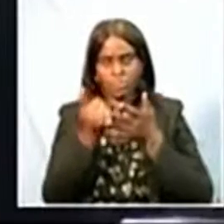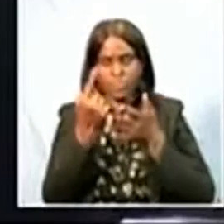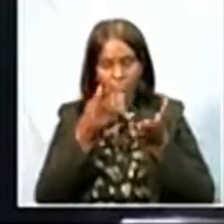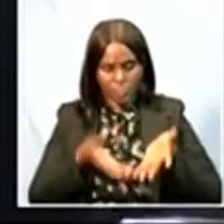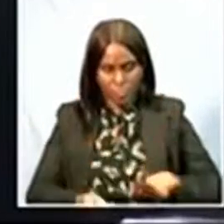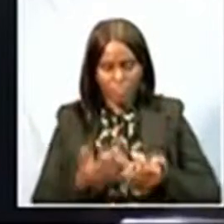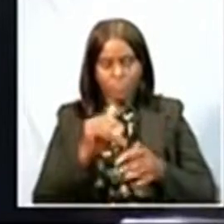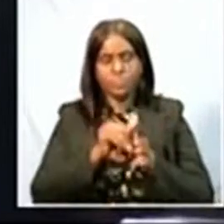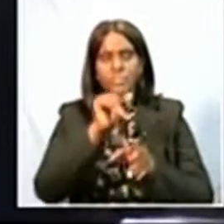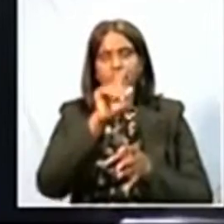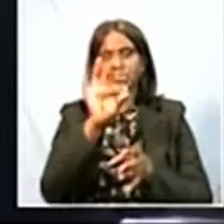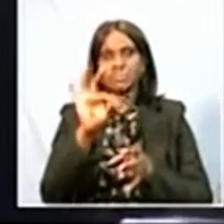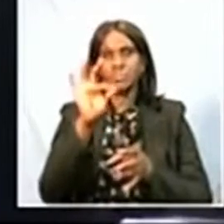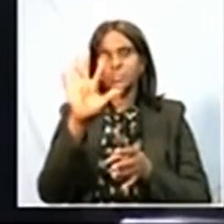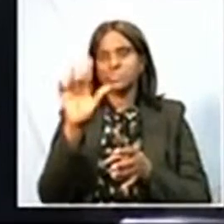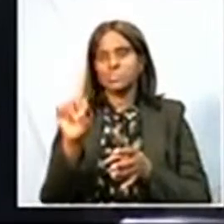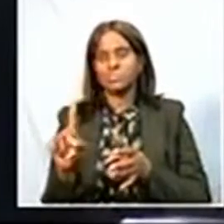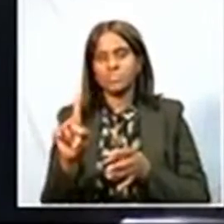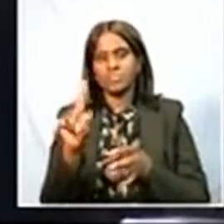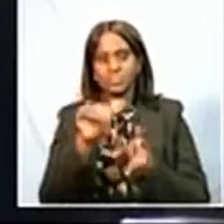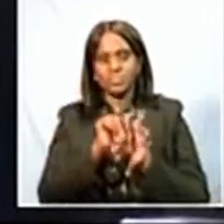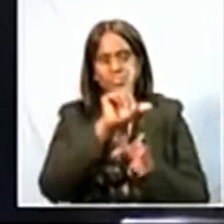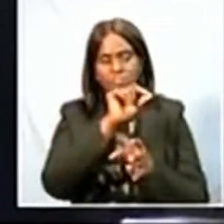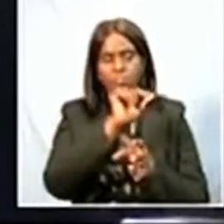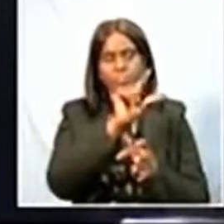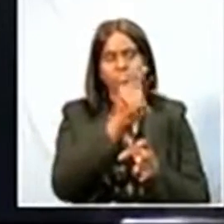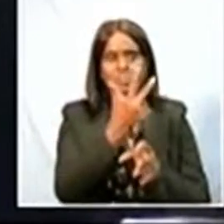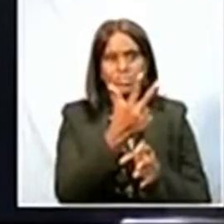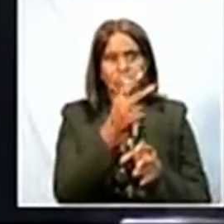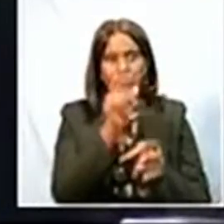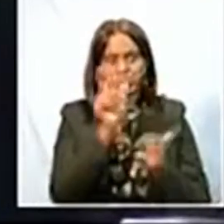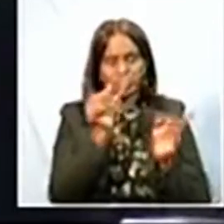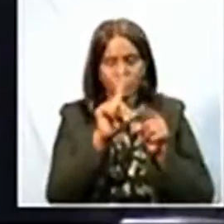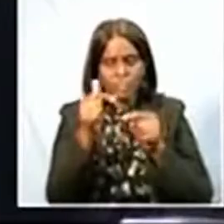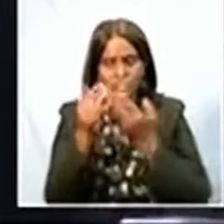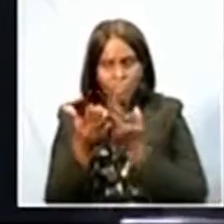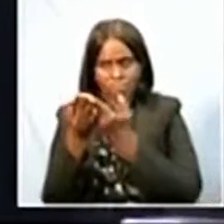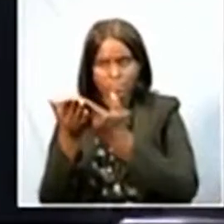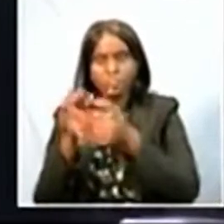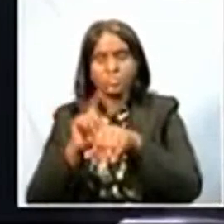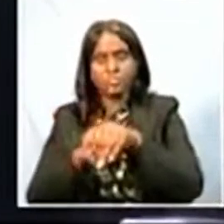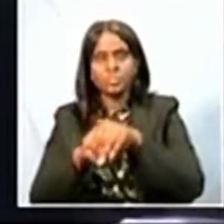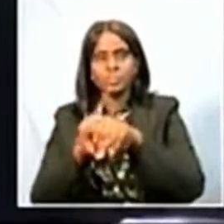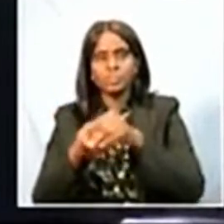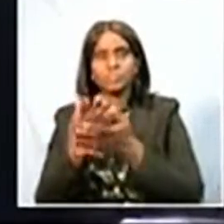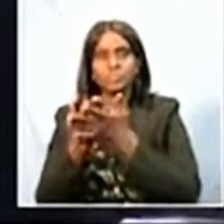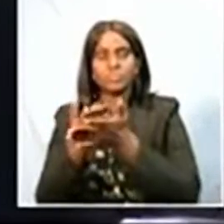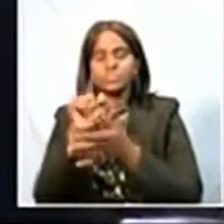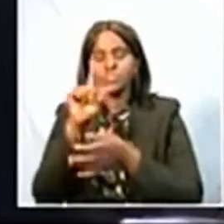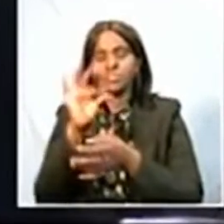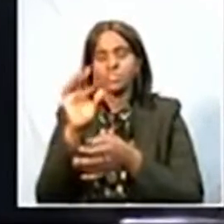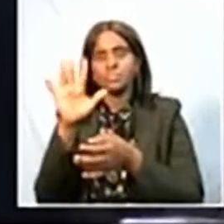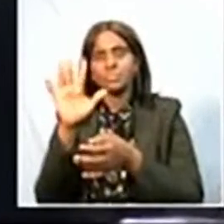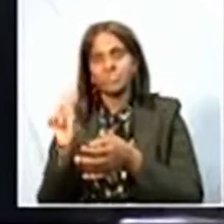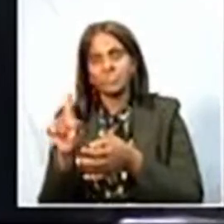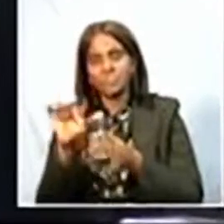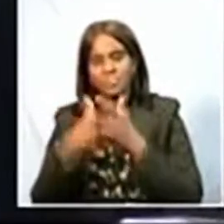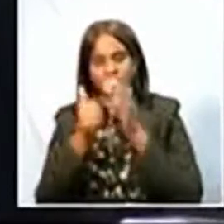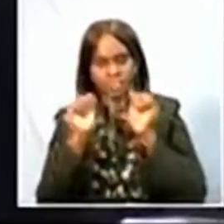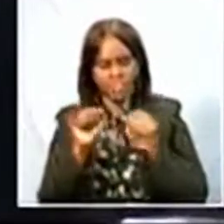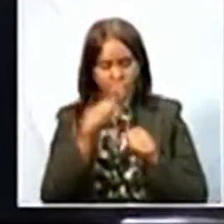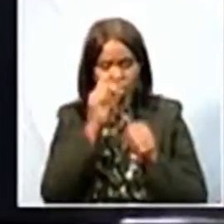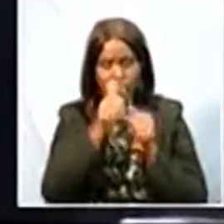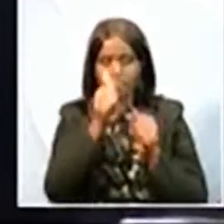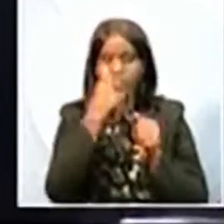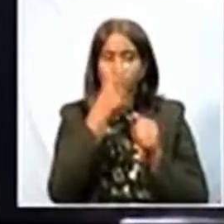1951 be a youth in 2023 when they were submitting? How possible? Because you